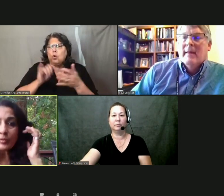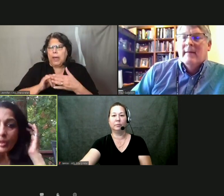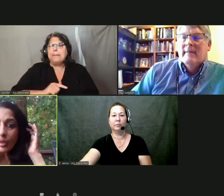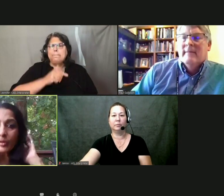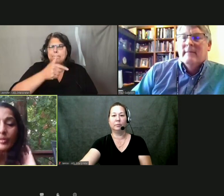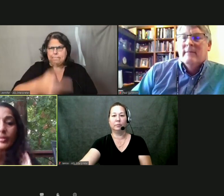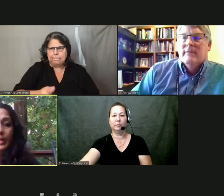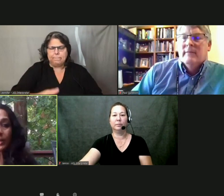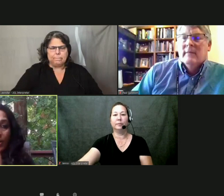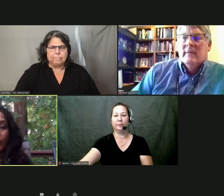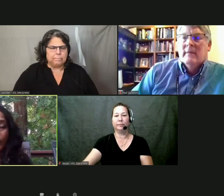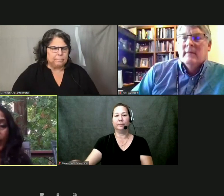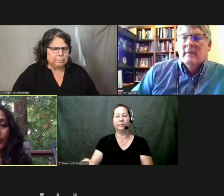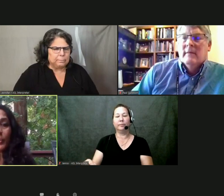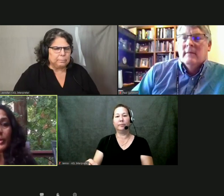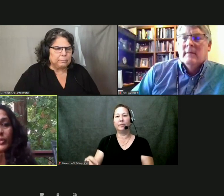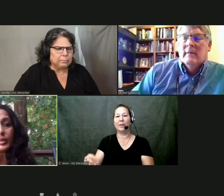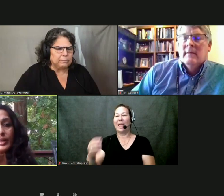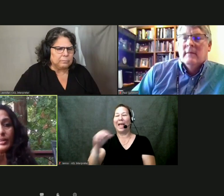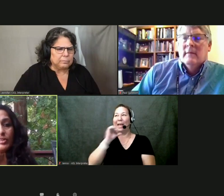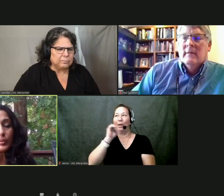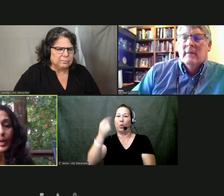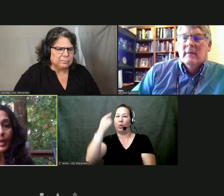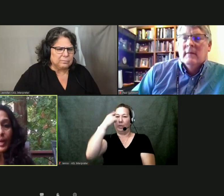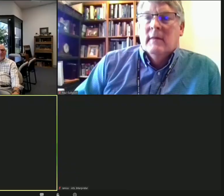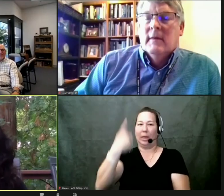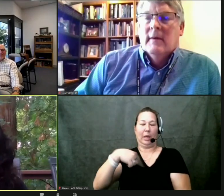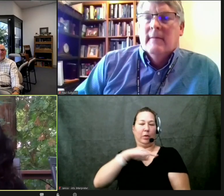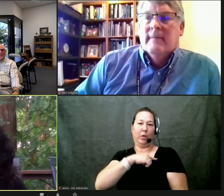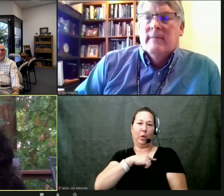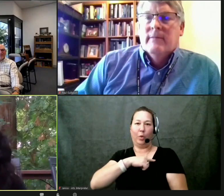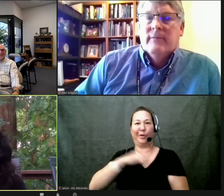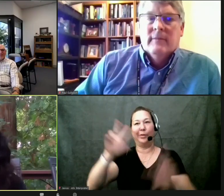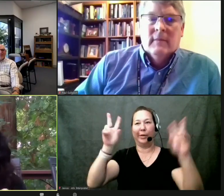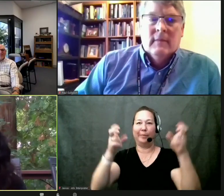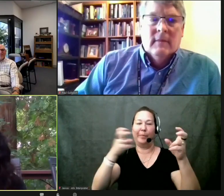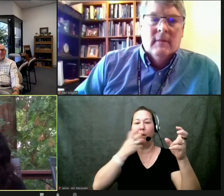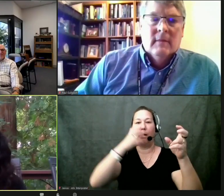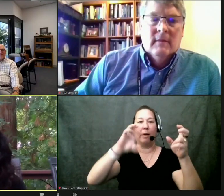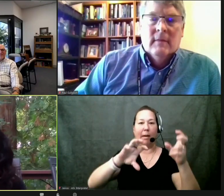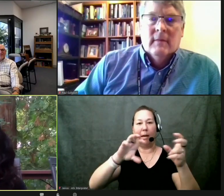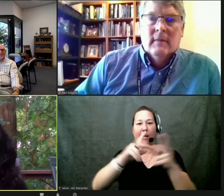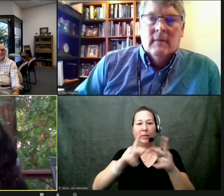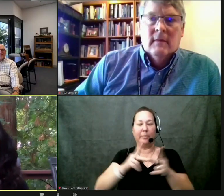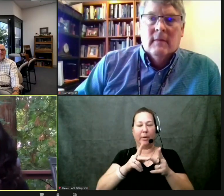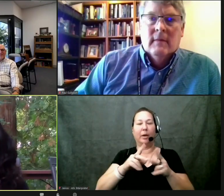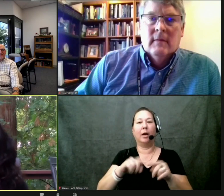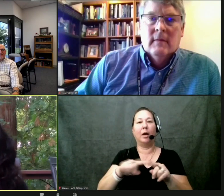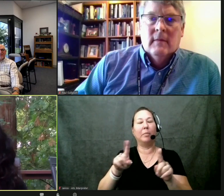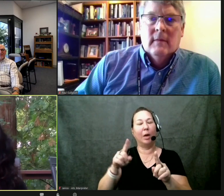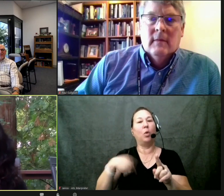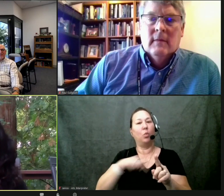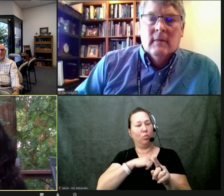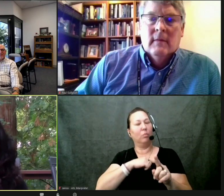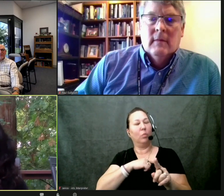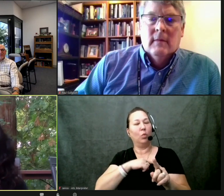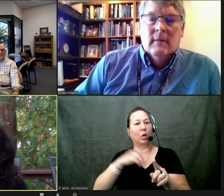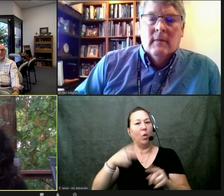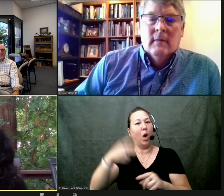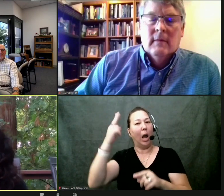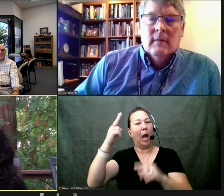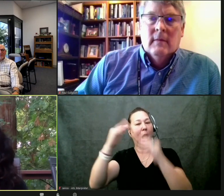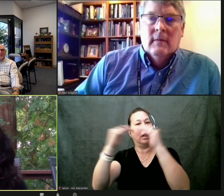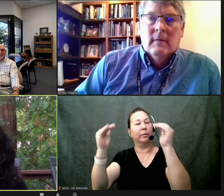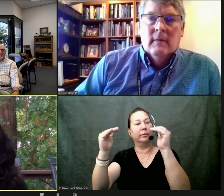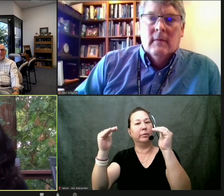Yeah, I don't think we're the hotspot, but we certainly do have, we're higher in the level in terms of the R0